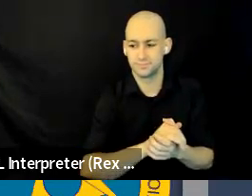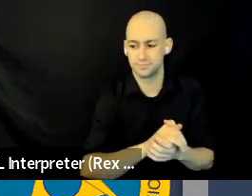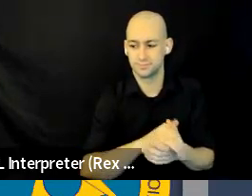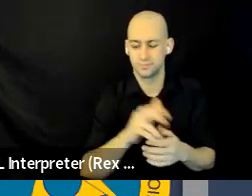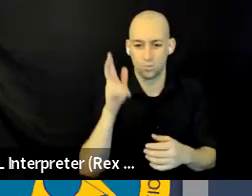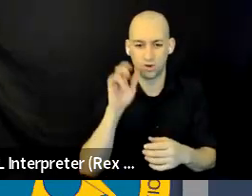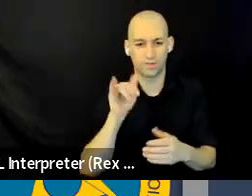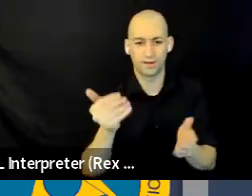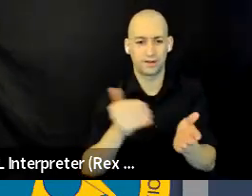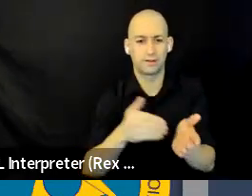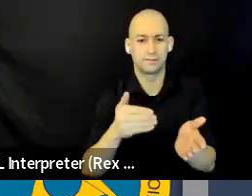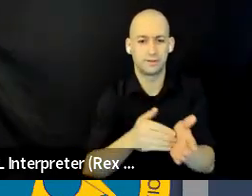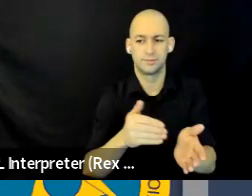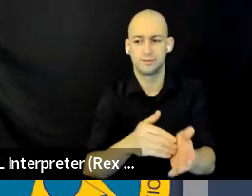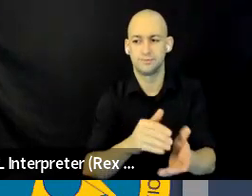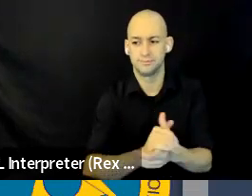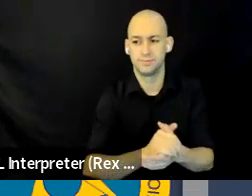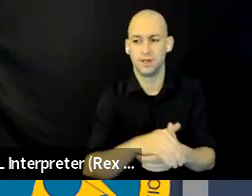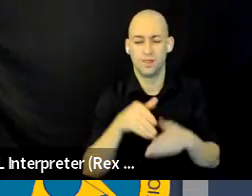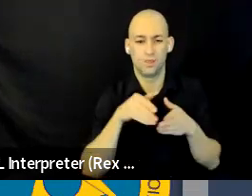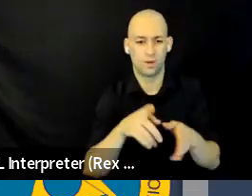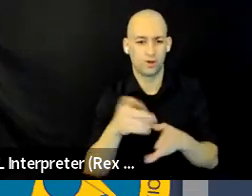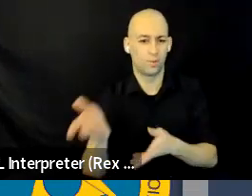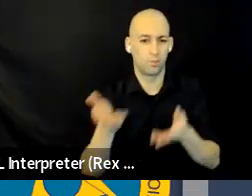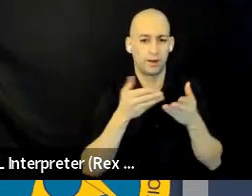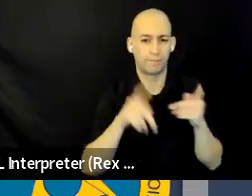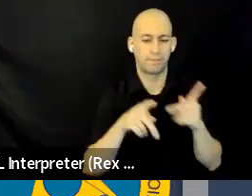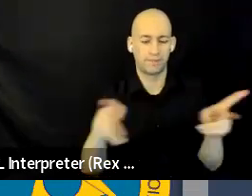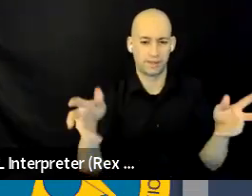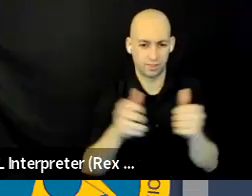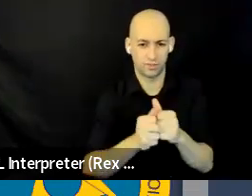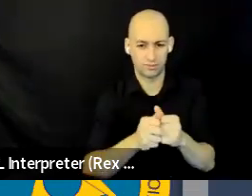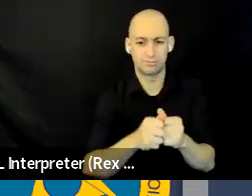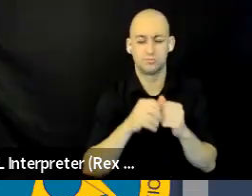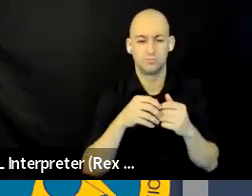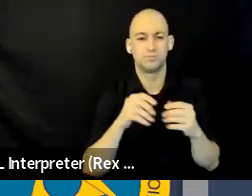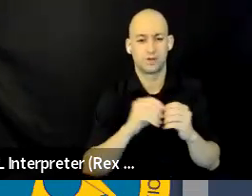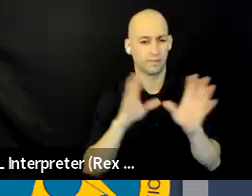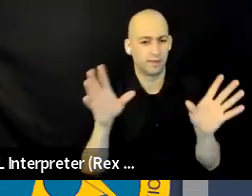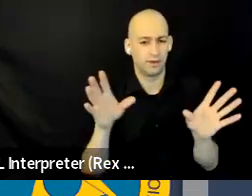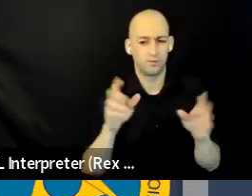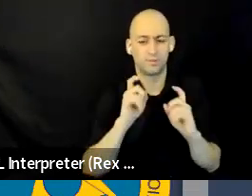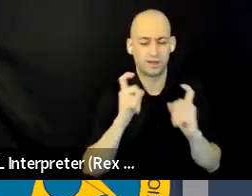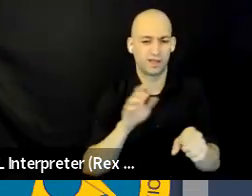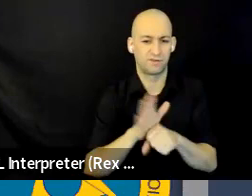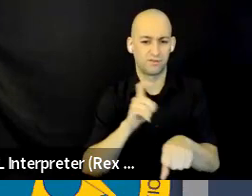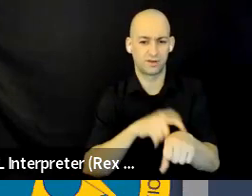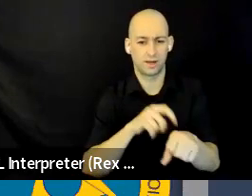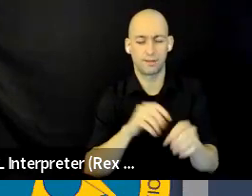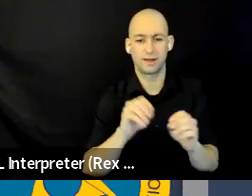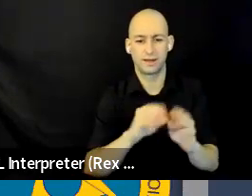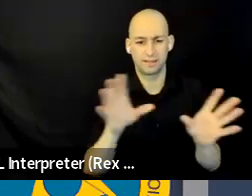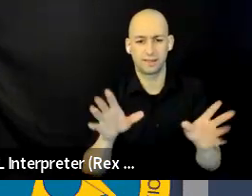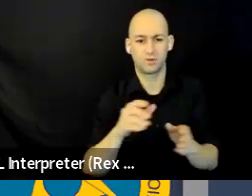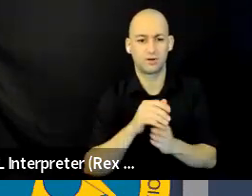We hear that time and time again. The way that you bring people together, that we're transparent, that we give enough time, that we set clear guidelines, that we